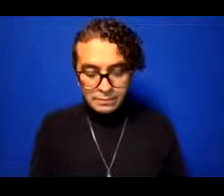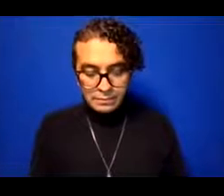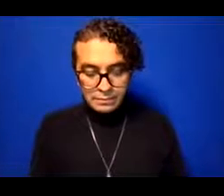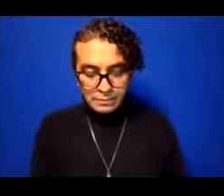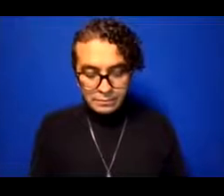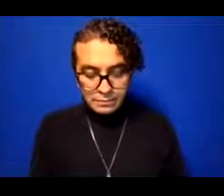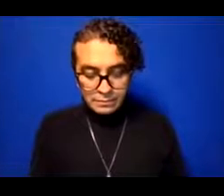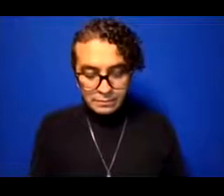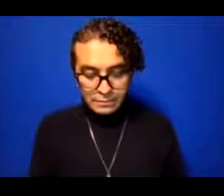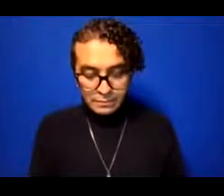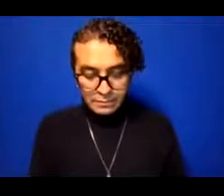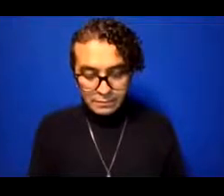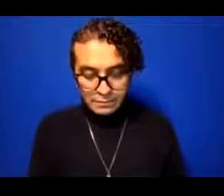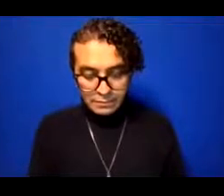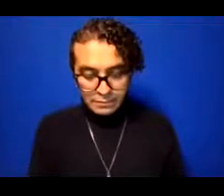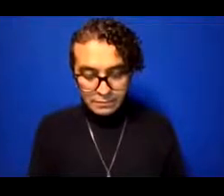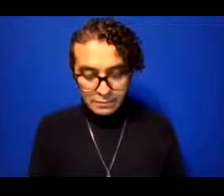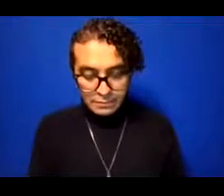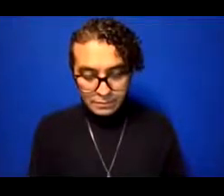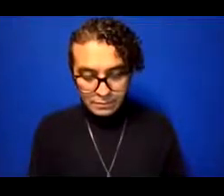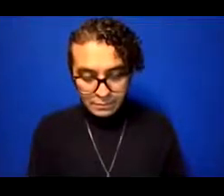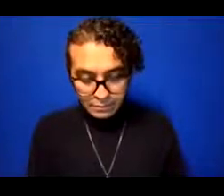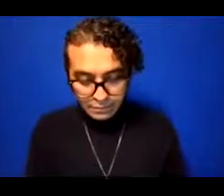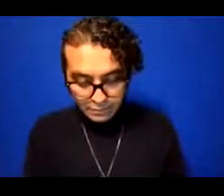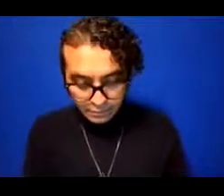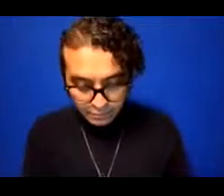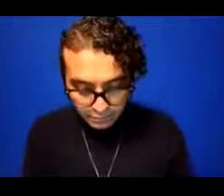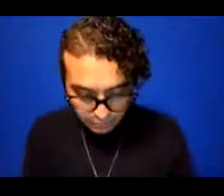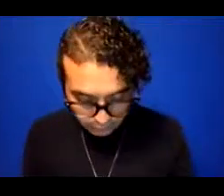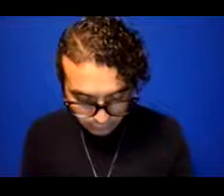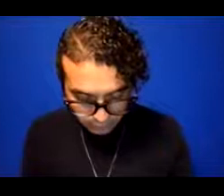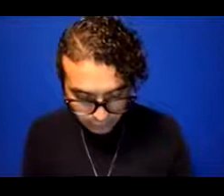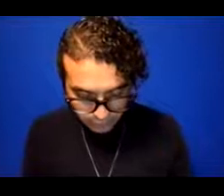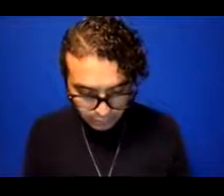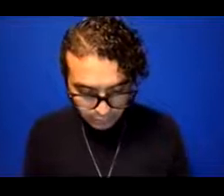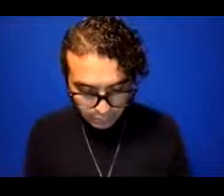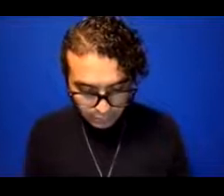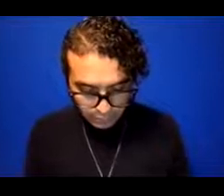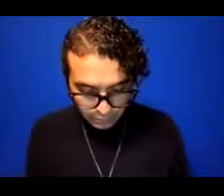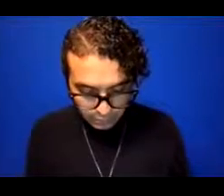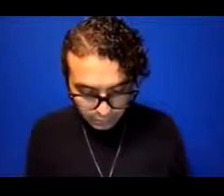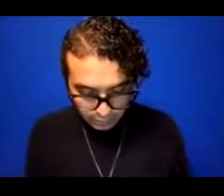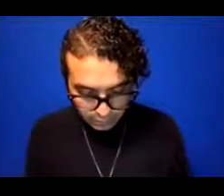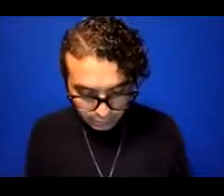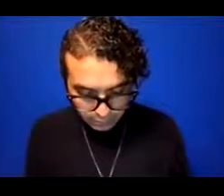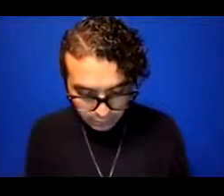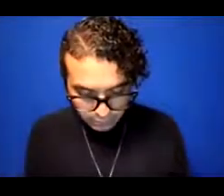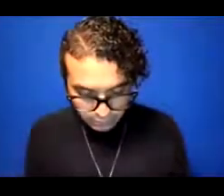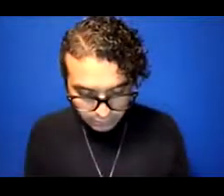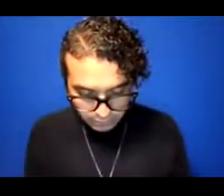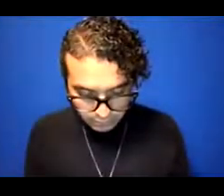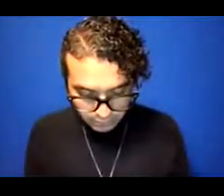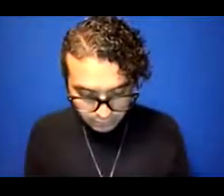And so I'm just going to describe briefly this program. Obviously, module 1 is really about helping the parent figure